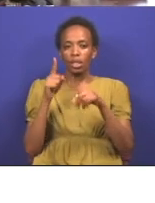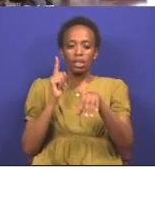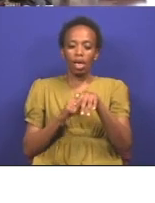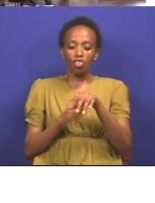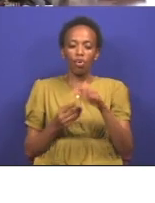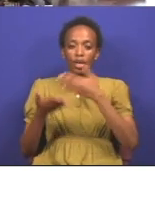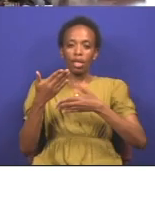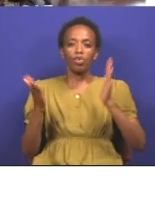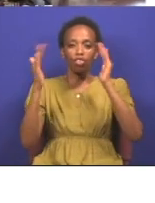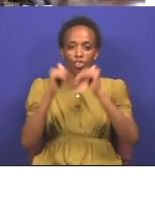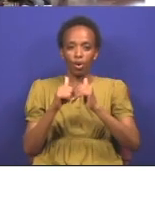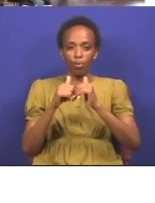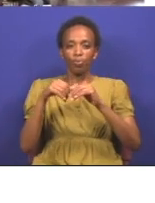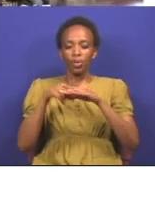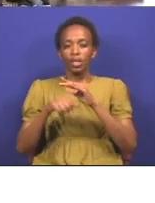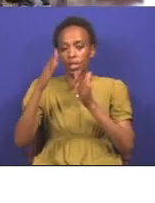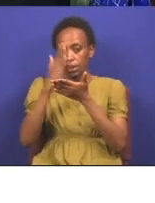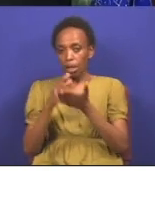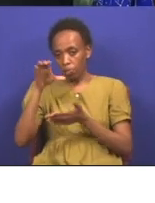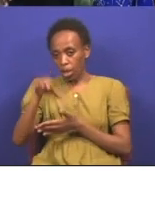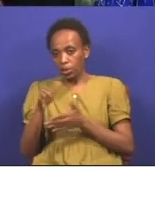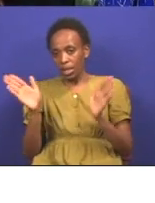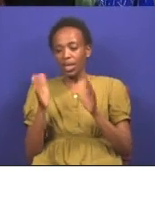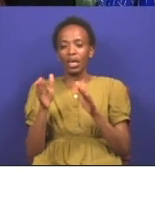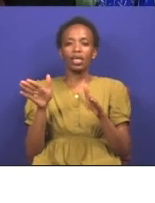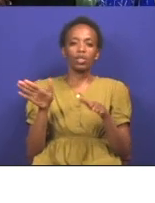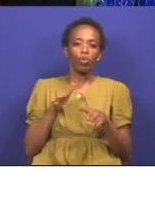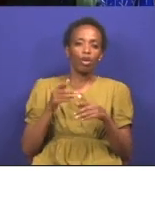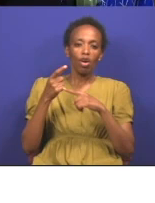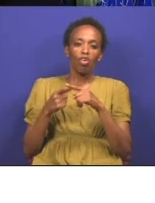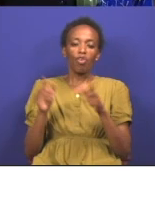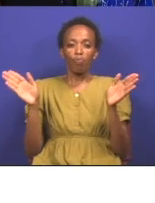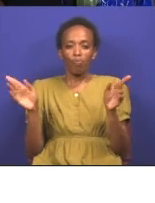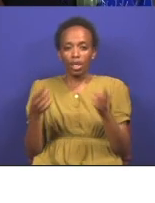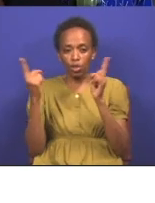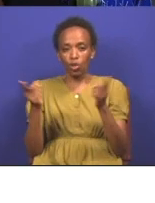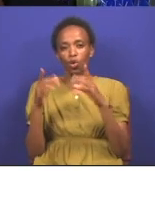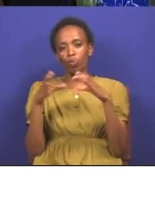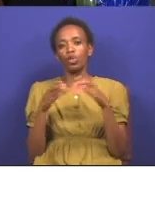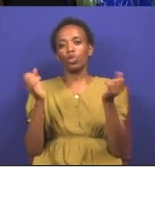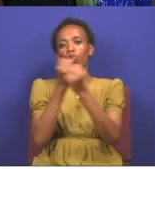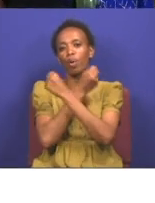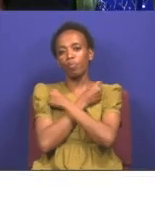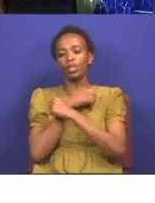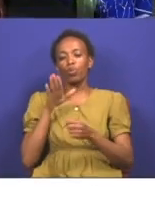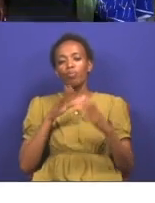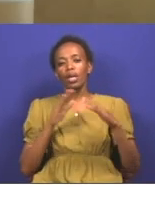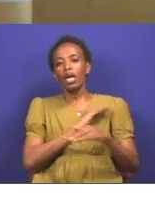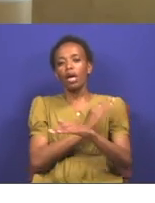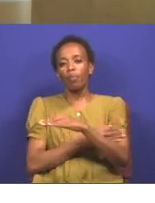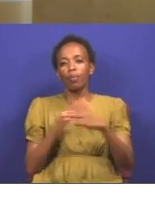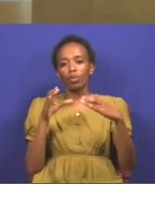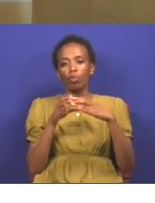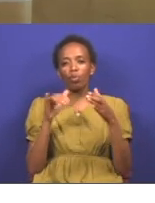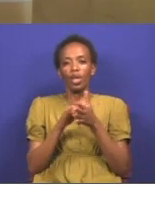forum in Olmoran sub-county urged women from pastoral communities to embrace women empowerment groups, which will in